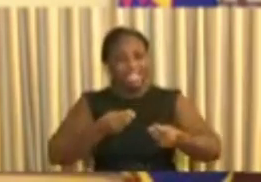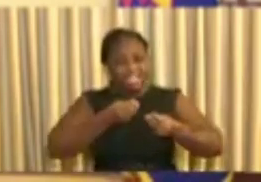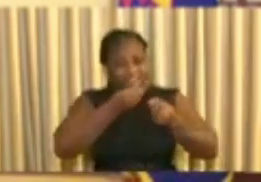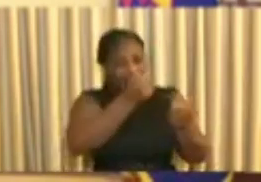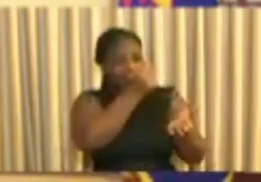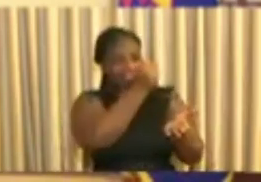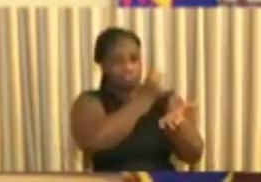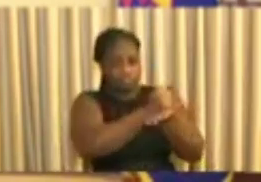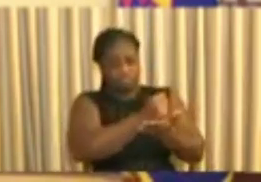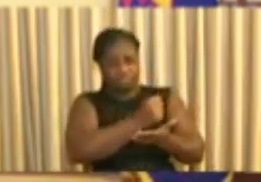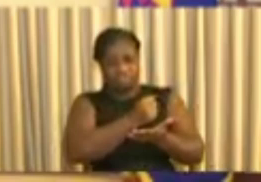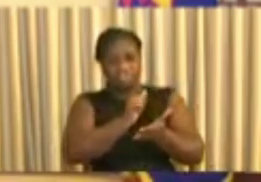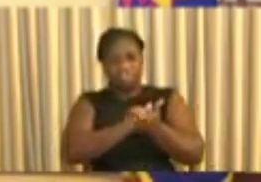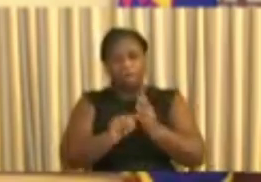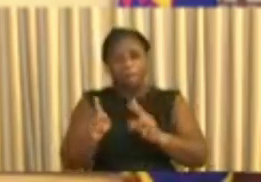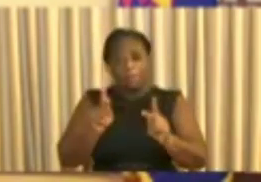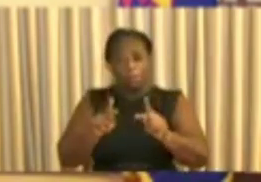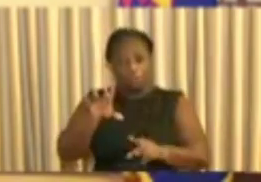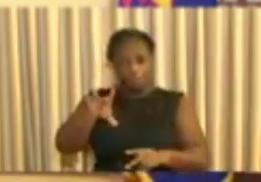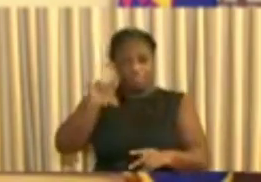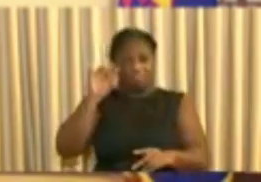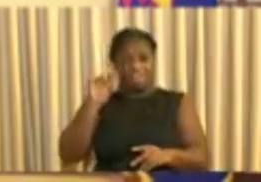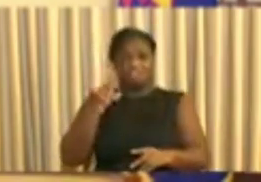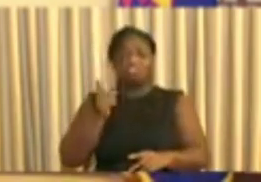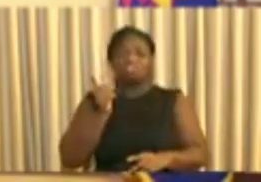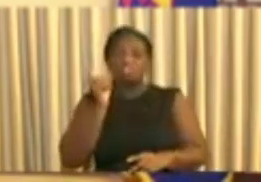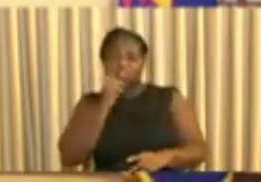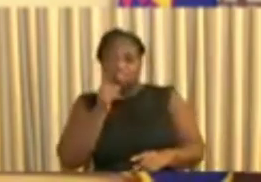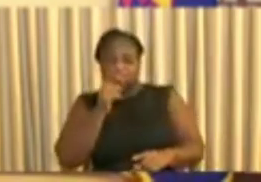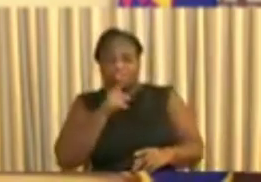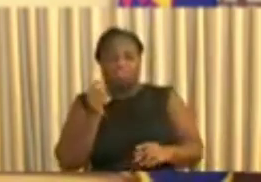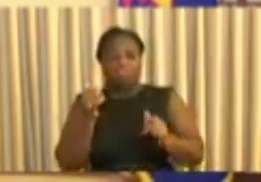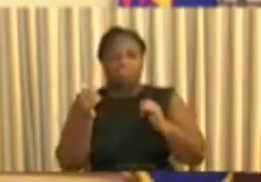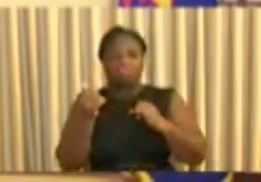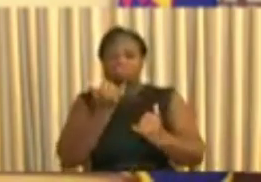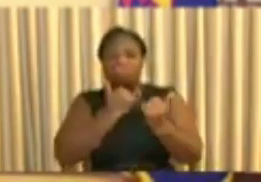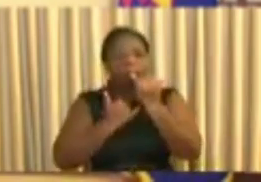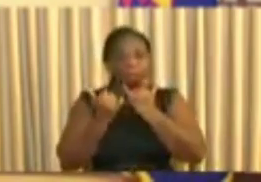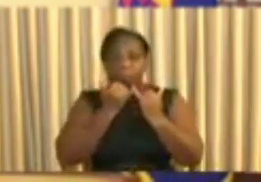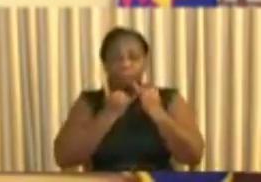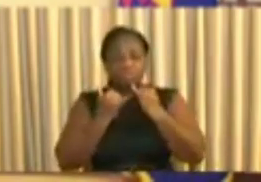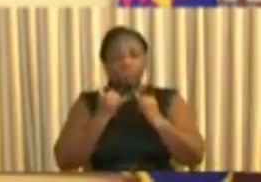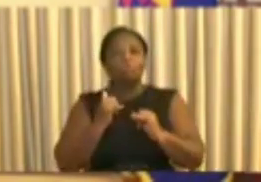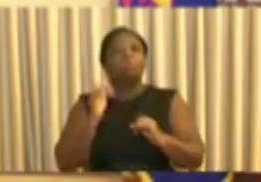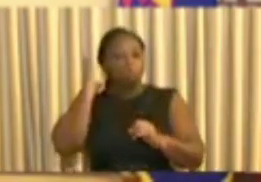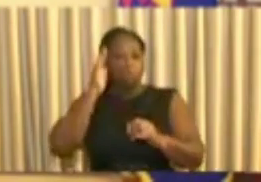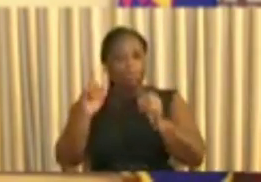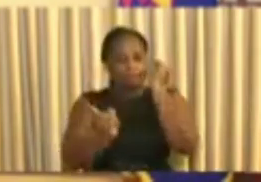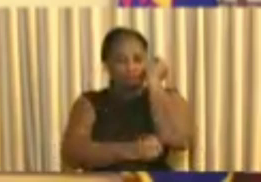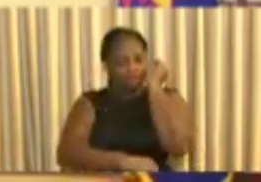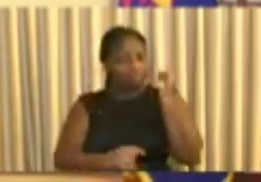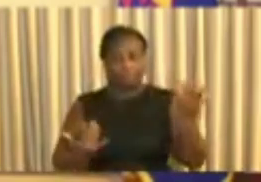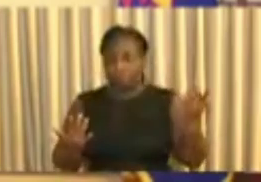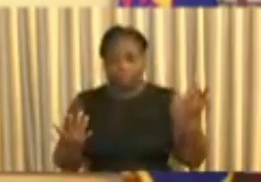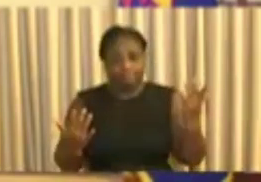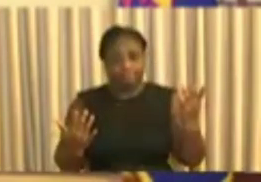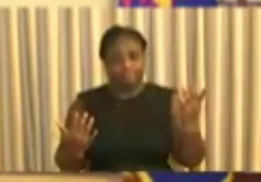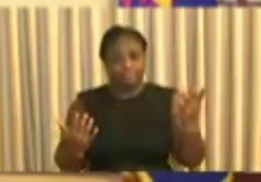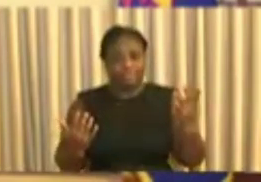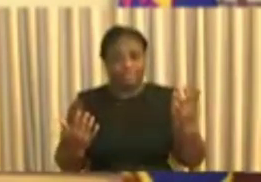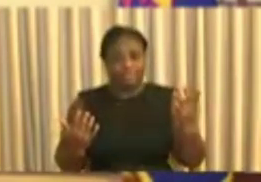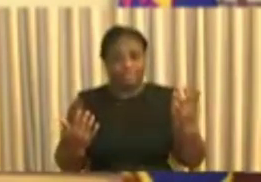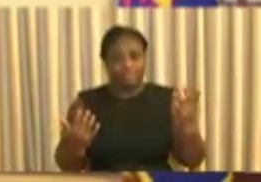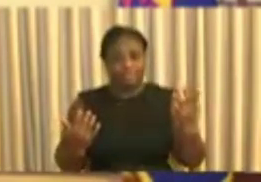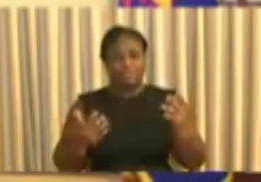me the assurance that those found culpable will be duly sanctioned. Thus far, the